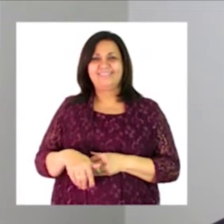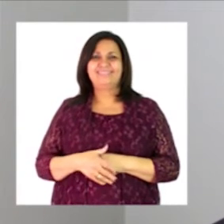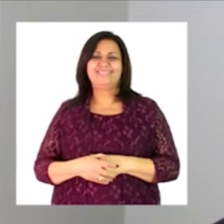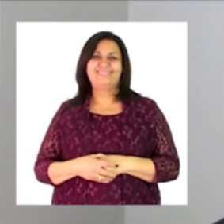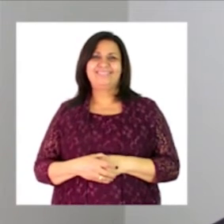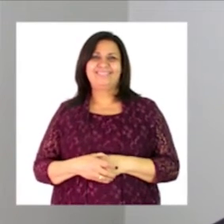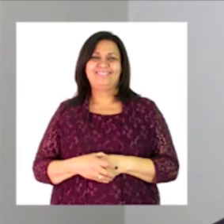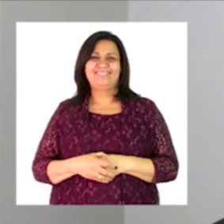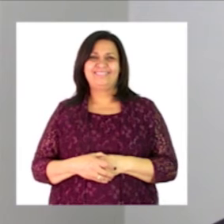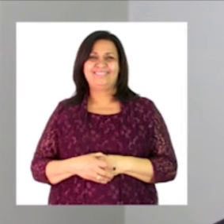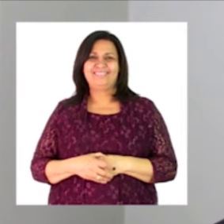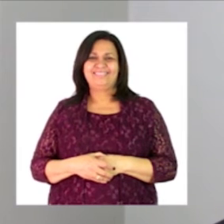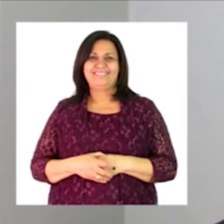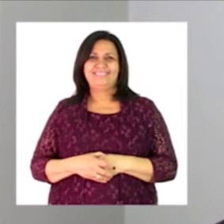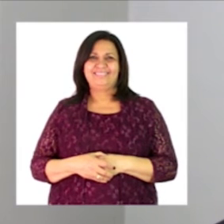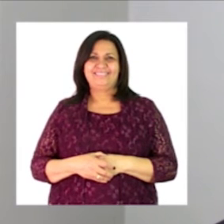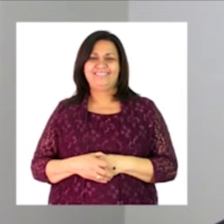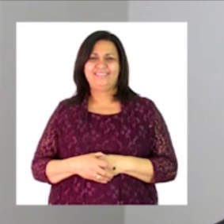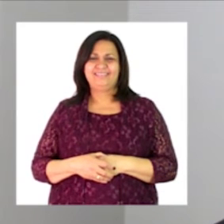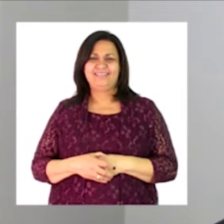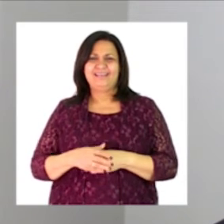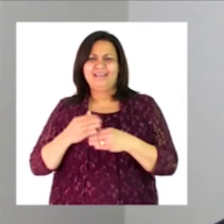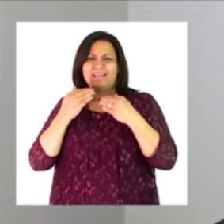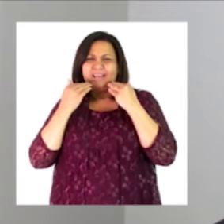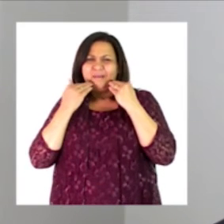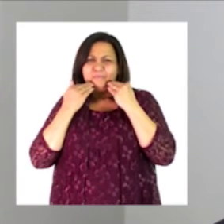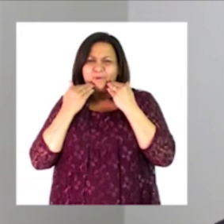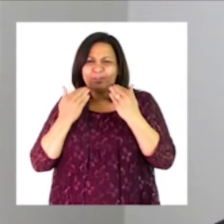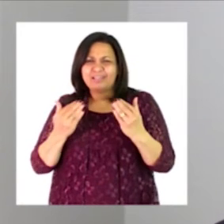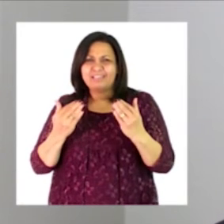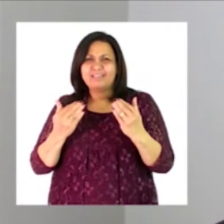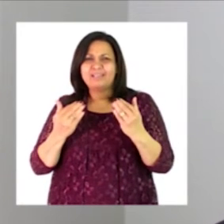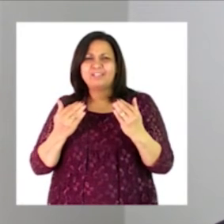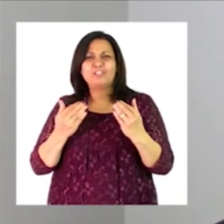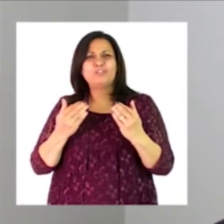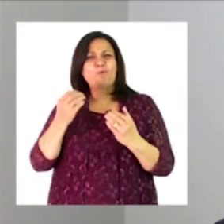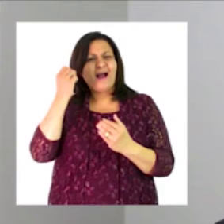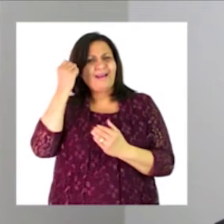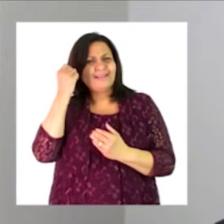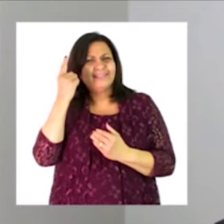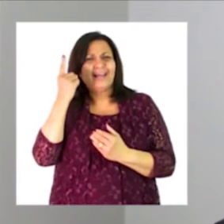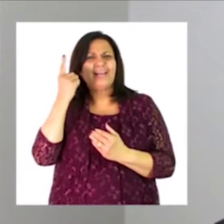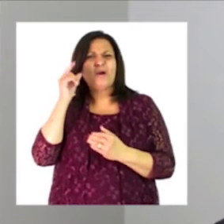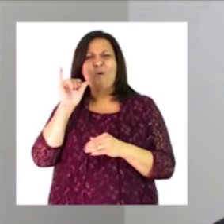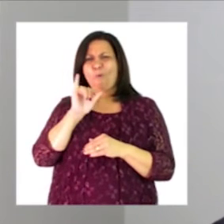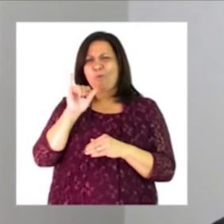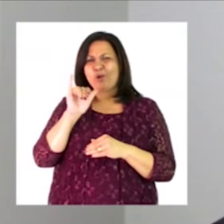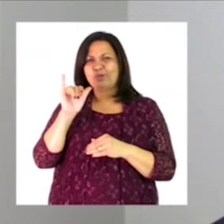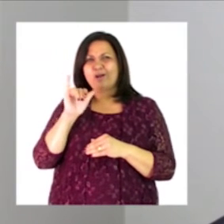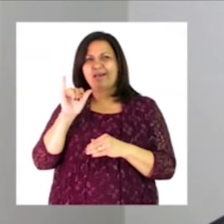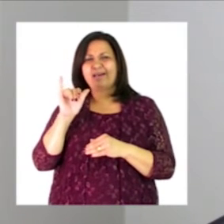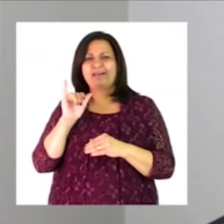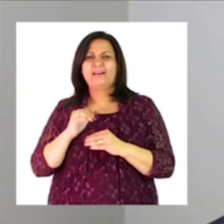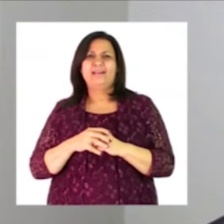is pointing down. It is very important for us to understand which part